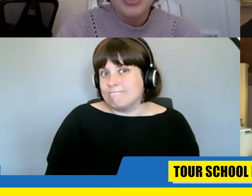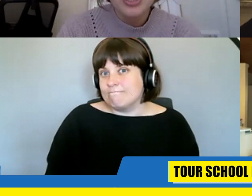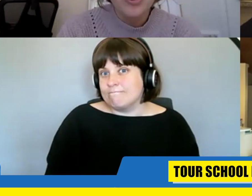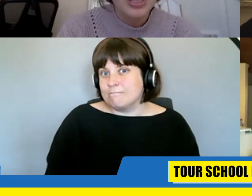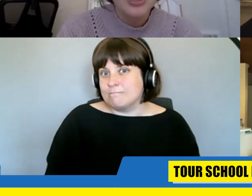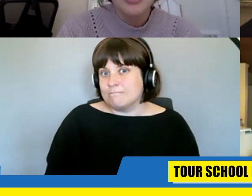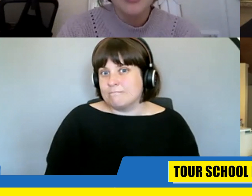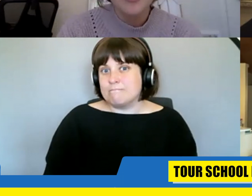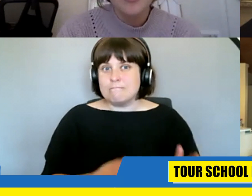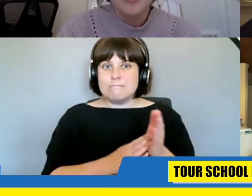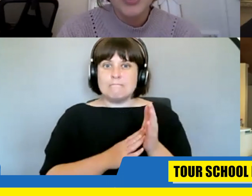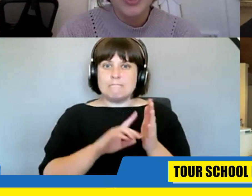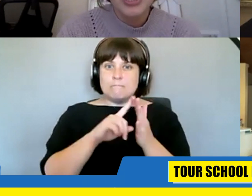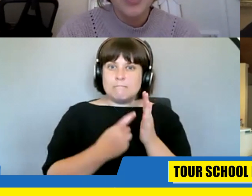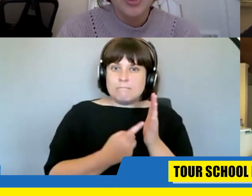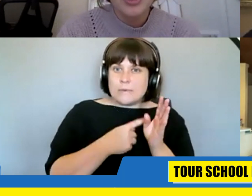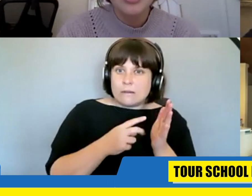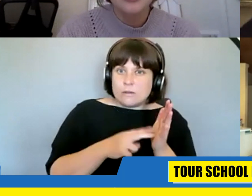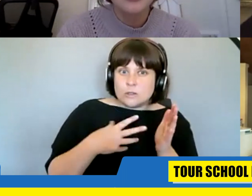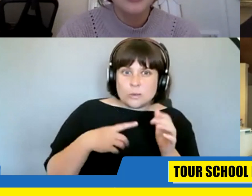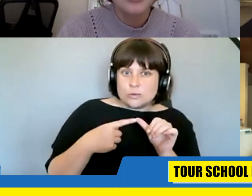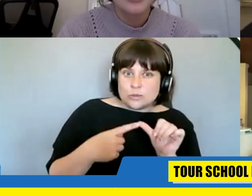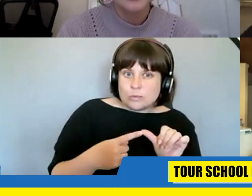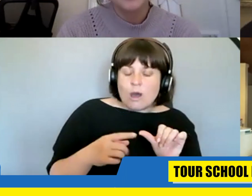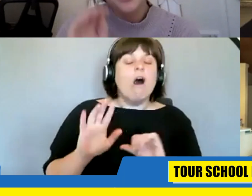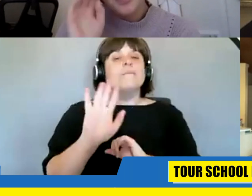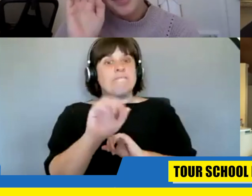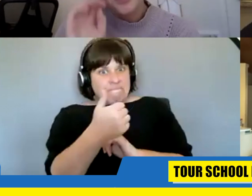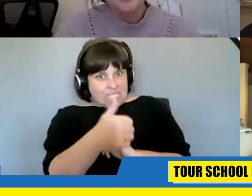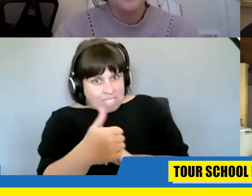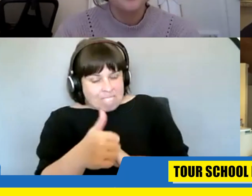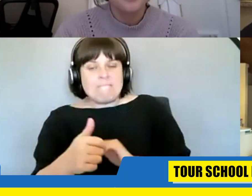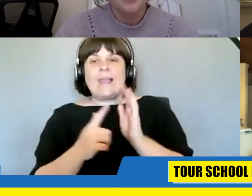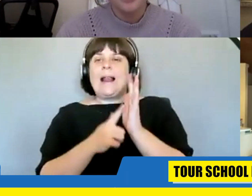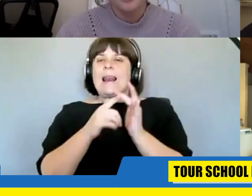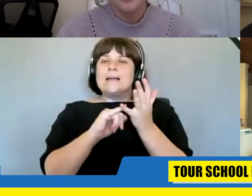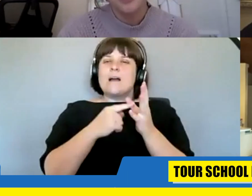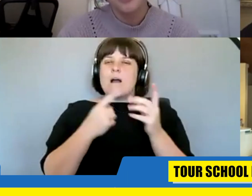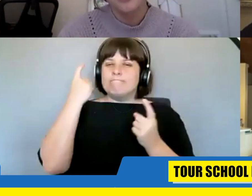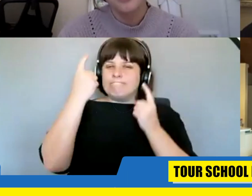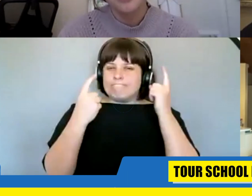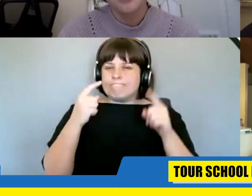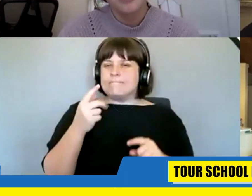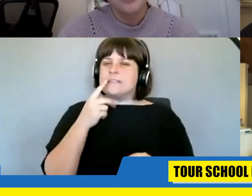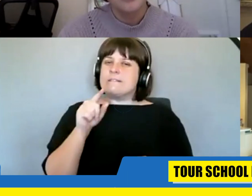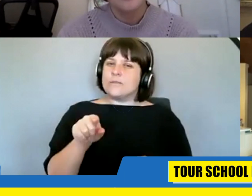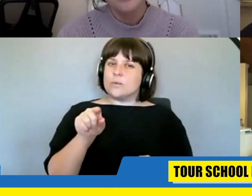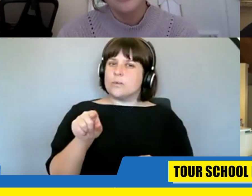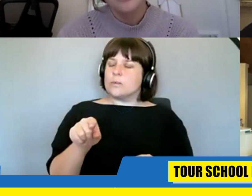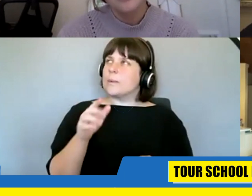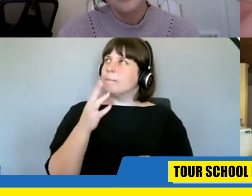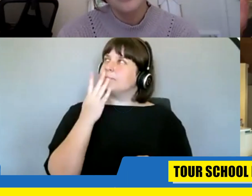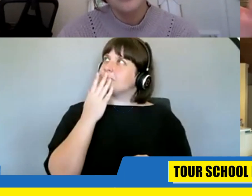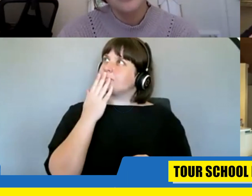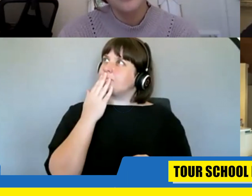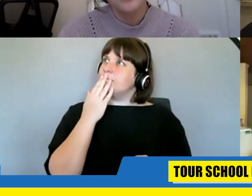Merryn, did you want to respond to something? Oh, yeah. So, Lisa, I was just wondering if you were able to